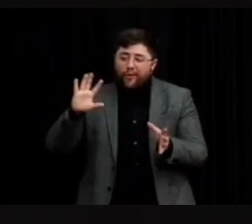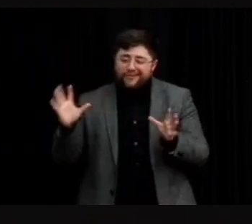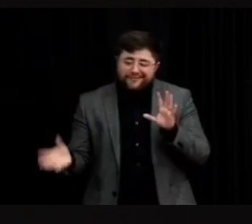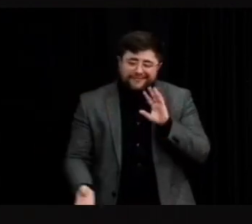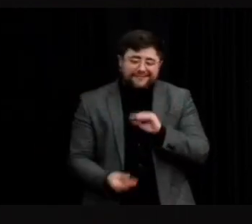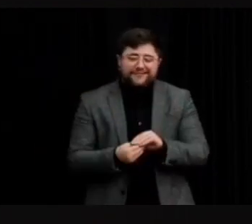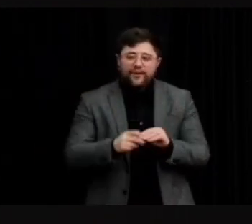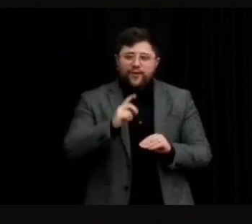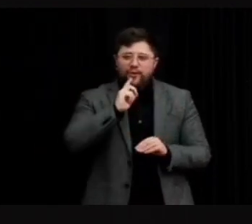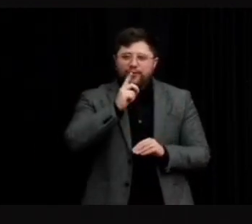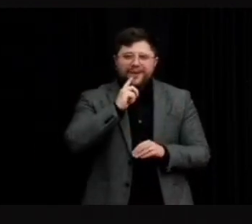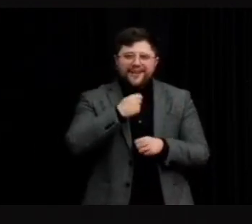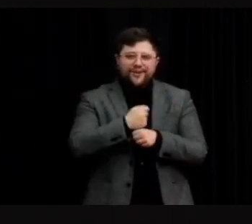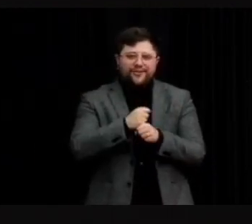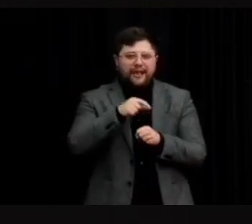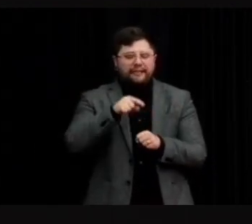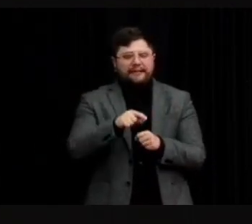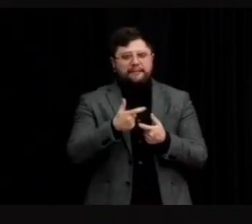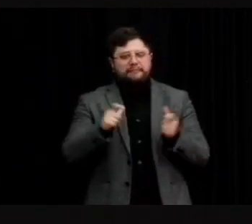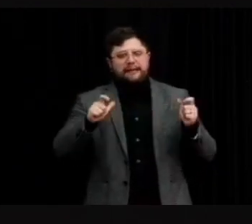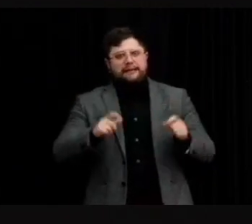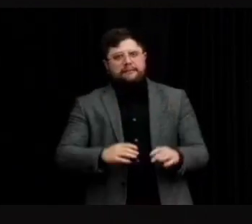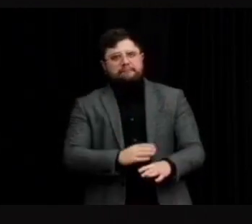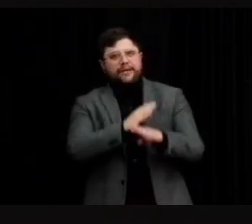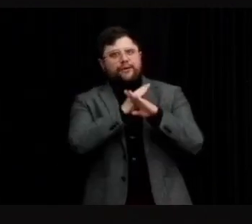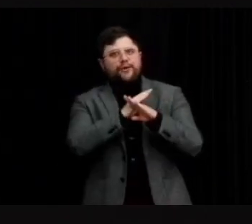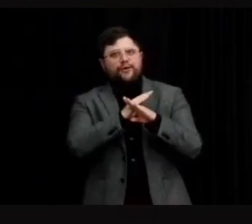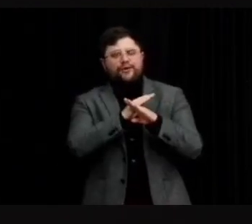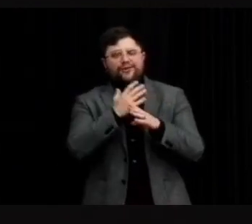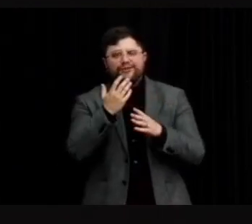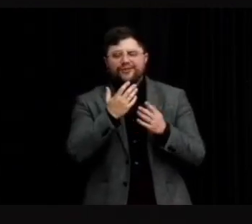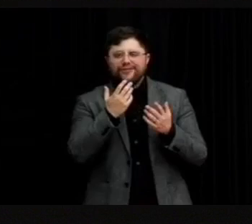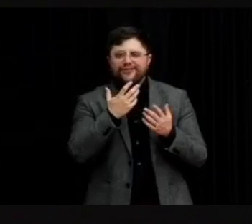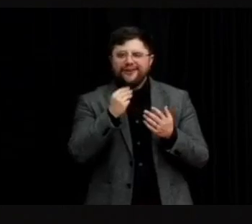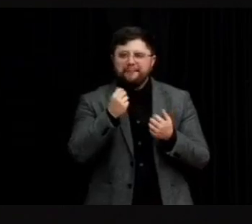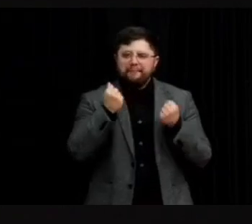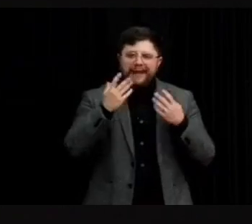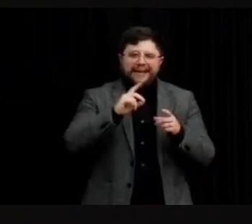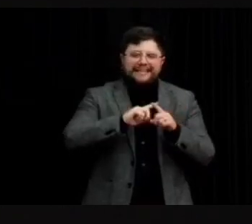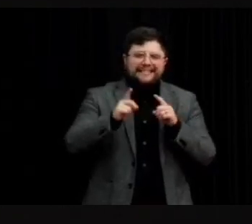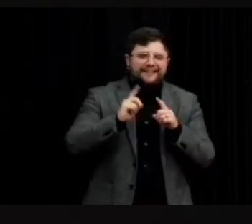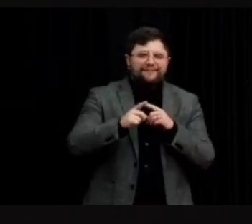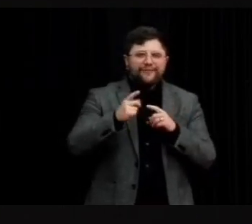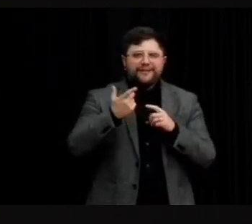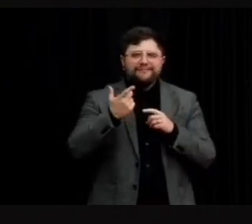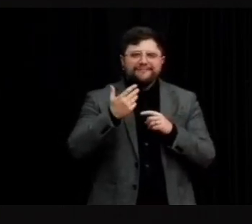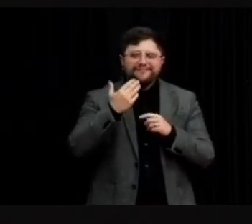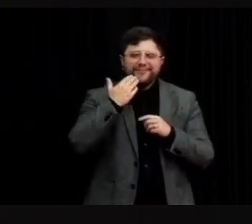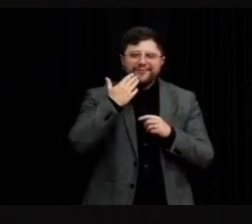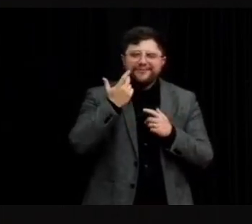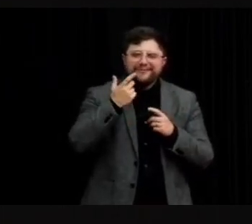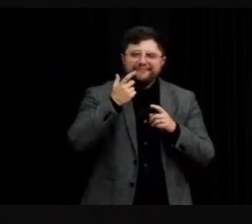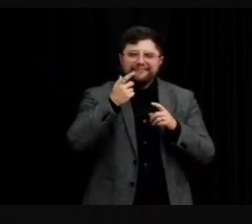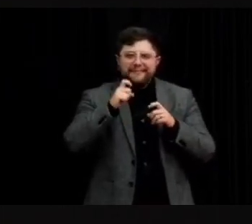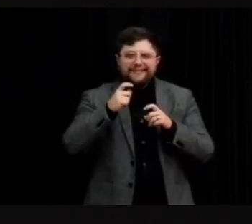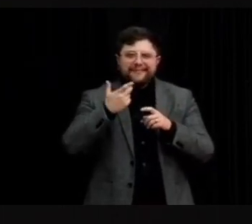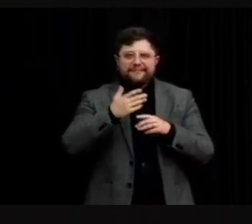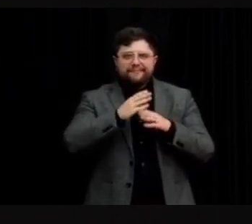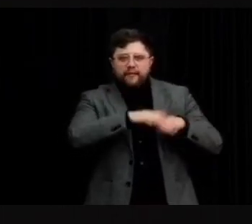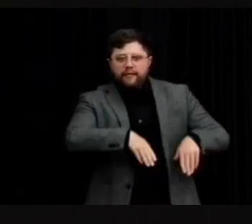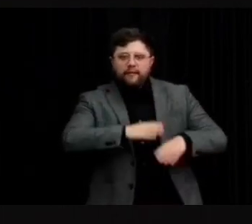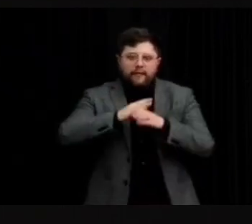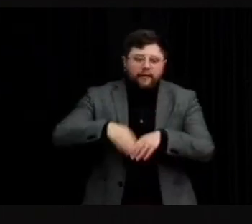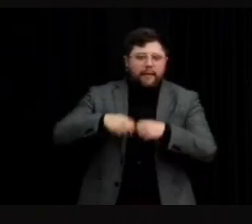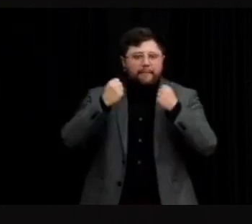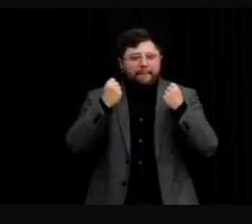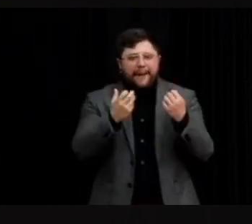create this nexus of like barriers and things and hoops to jump through, things like that, that people with disabilities really